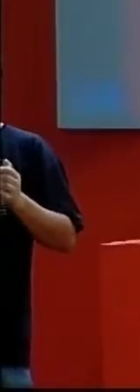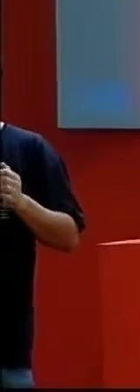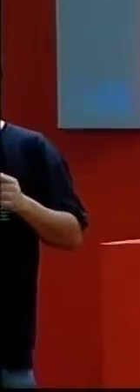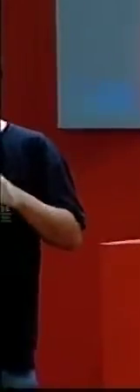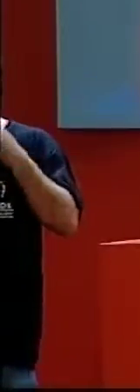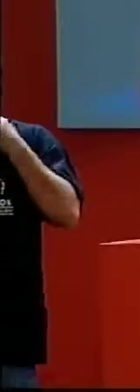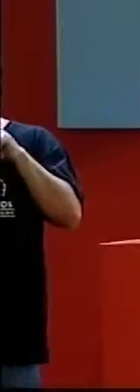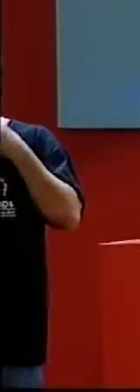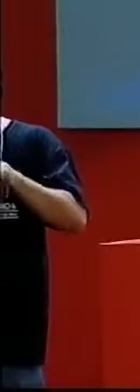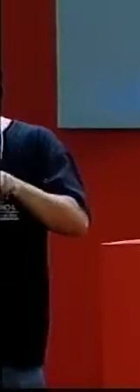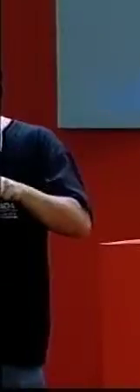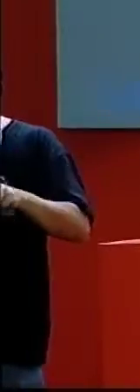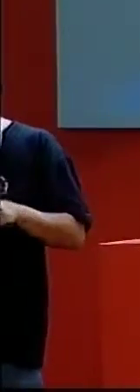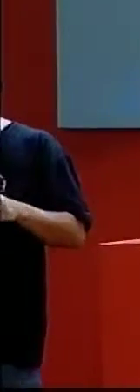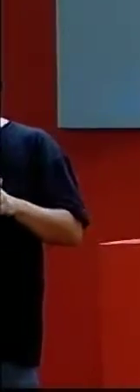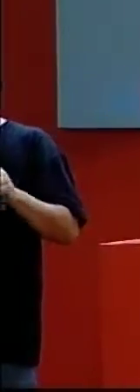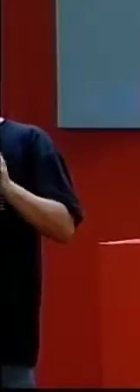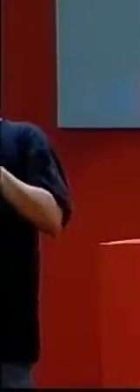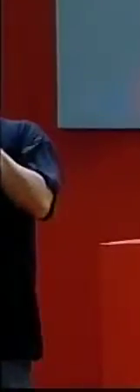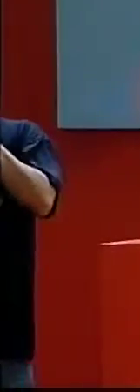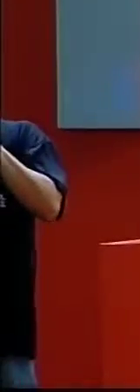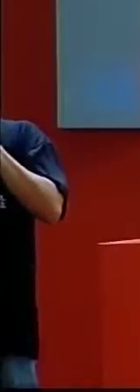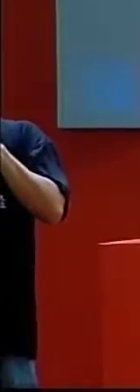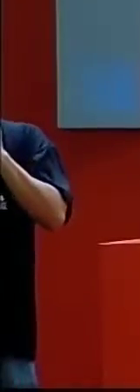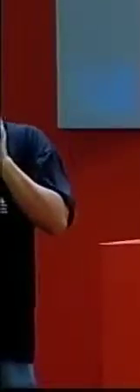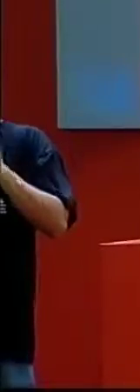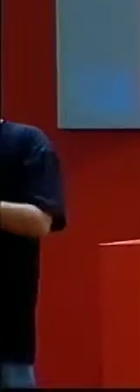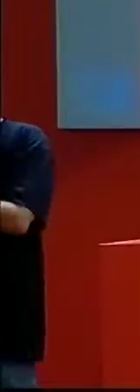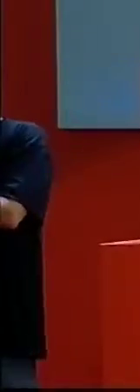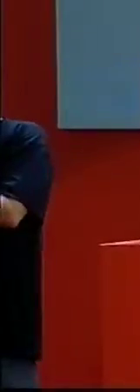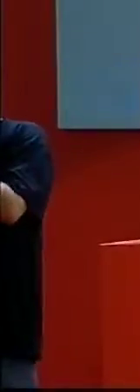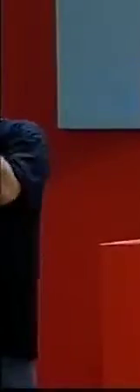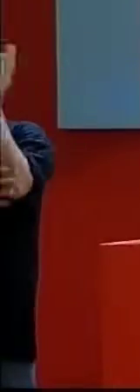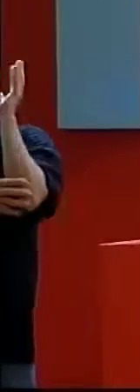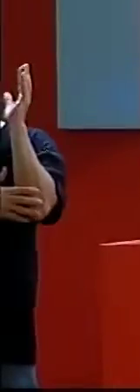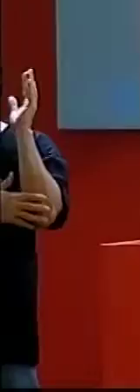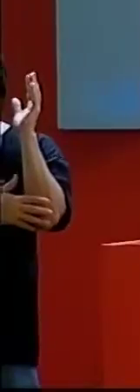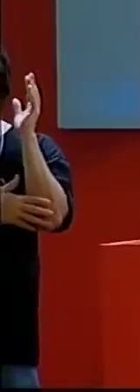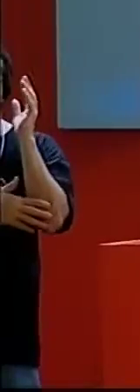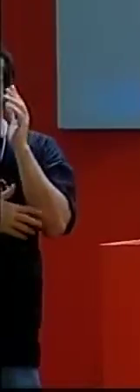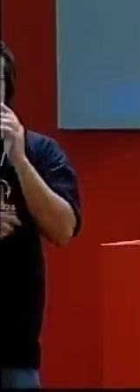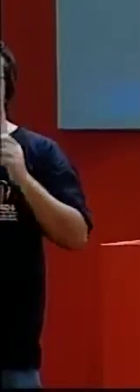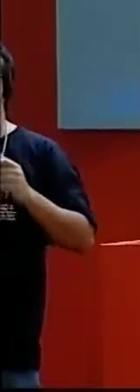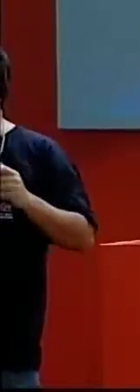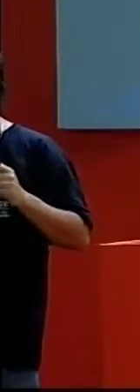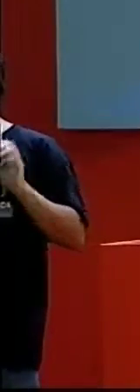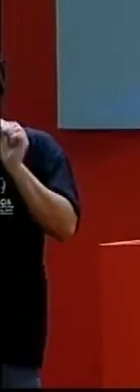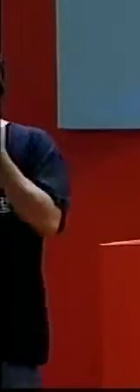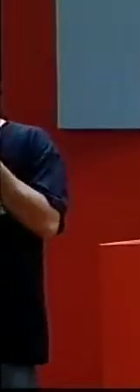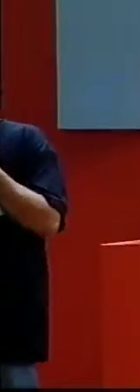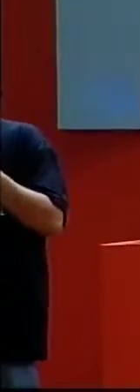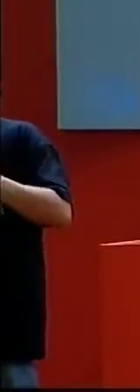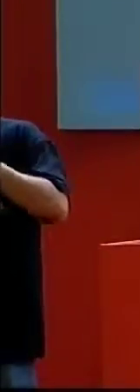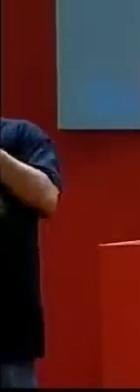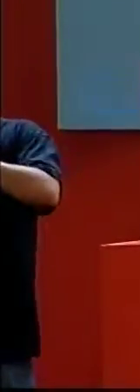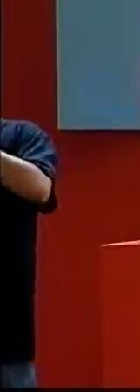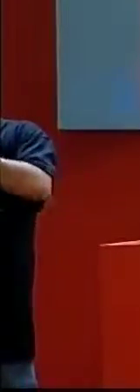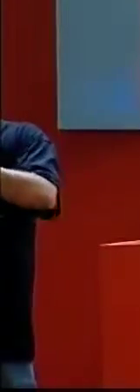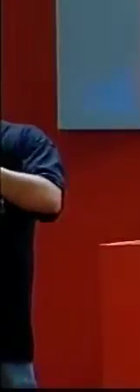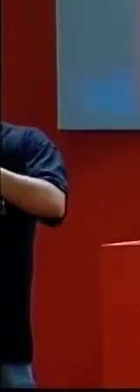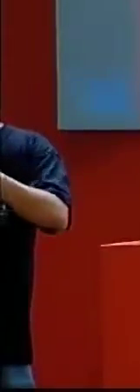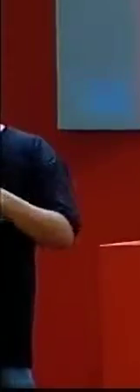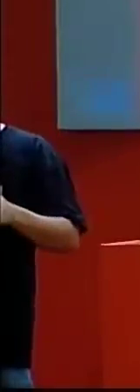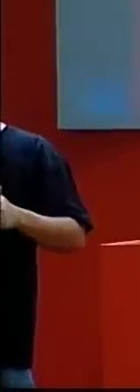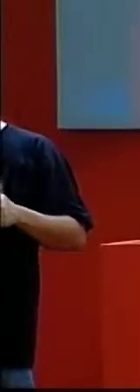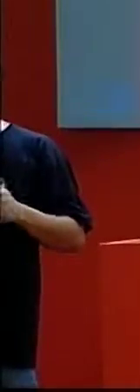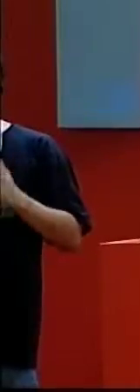the development model. We do not defend the right to development if what it means is more of the same.